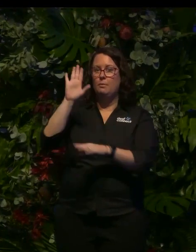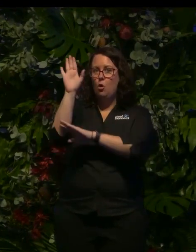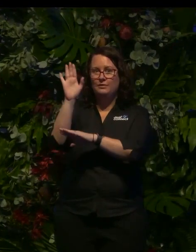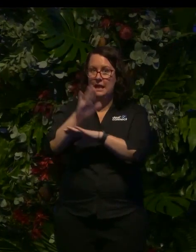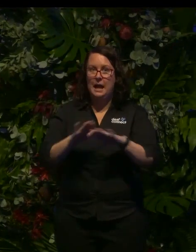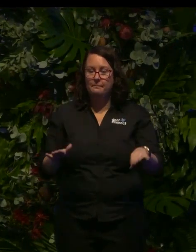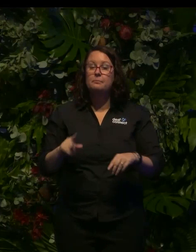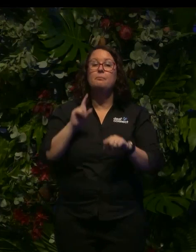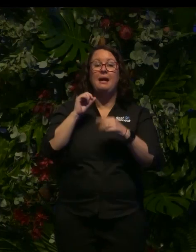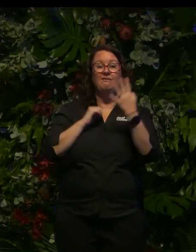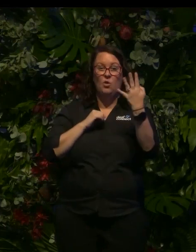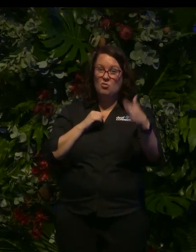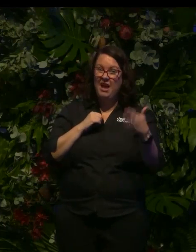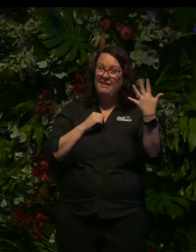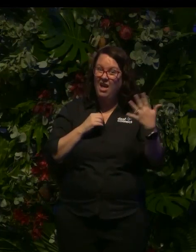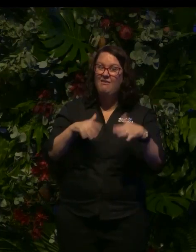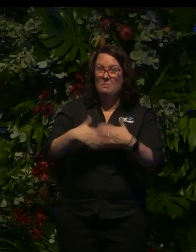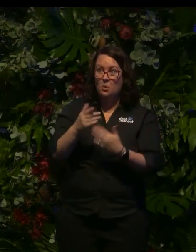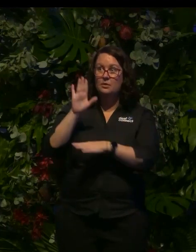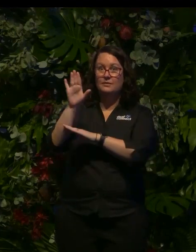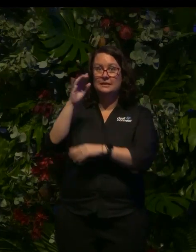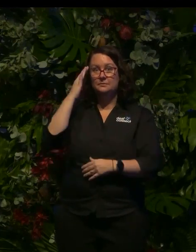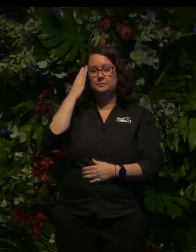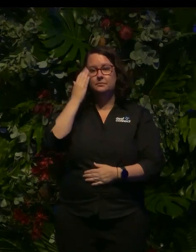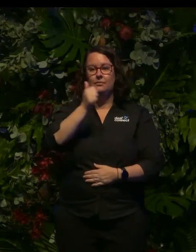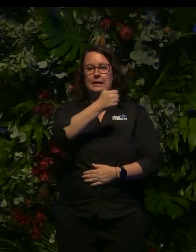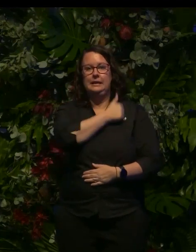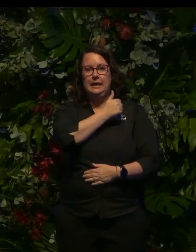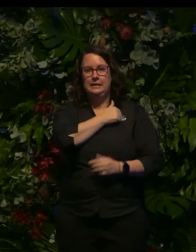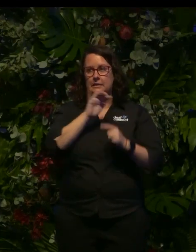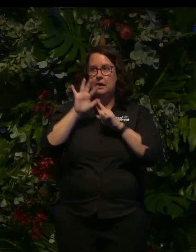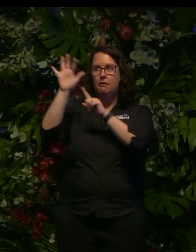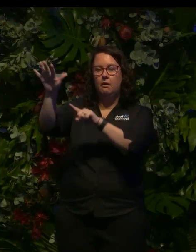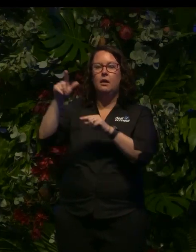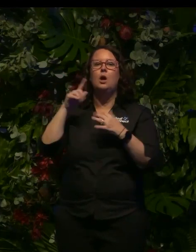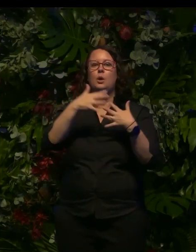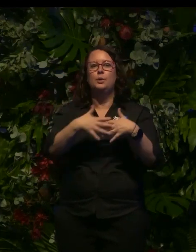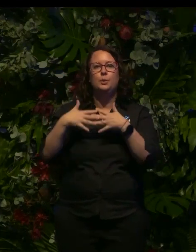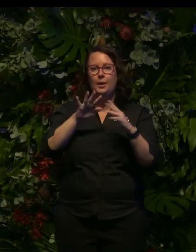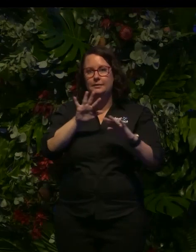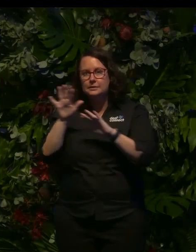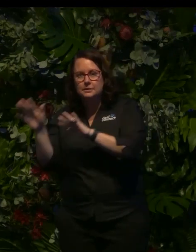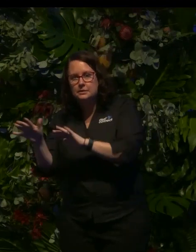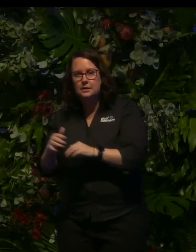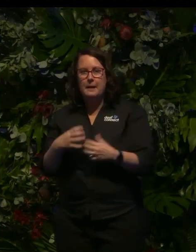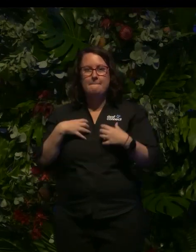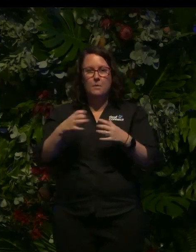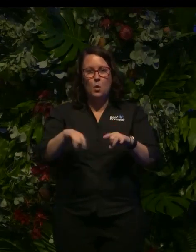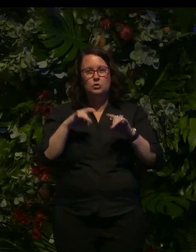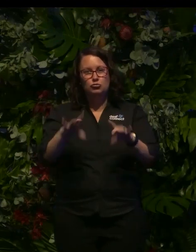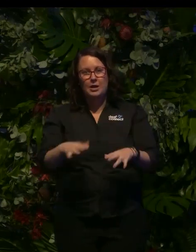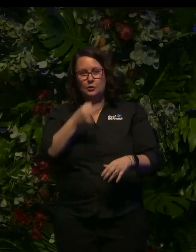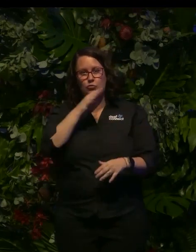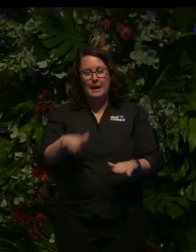bulk are born. Canada is a destination country, so is the United States, and more Australian children are